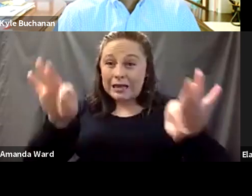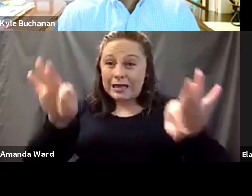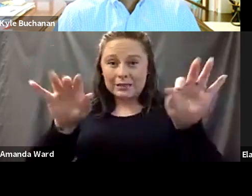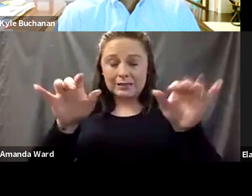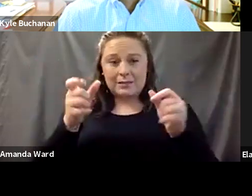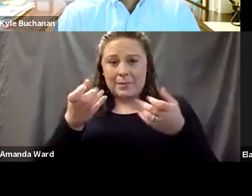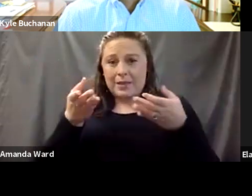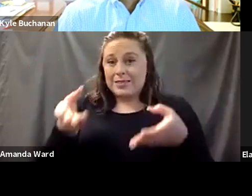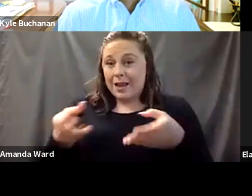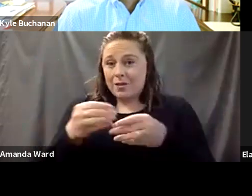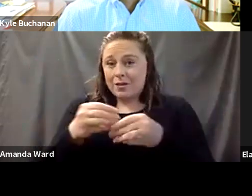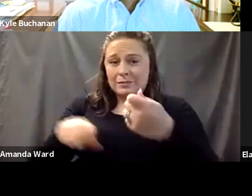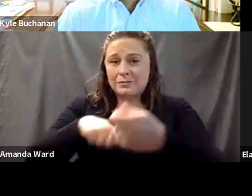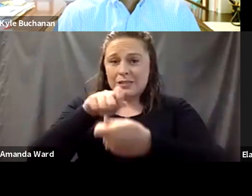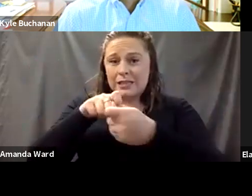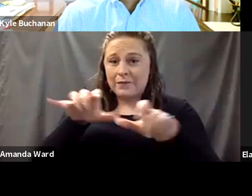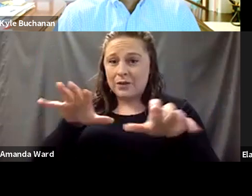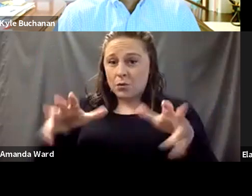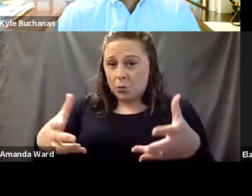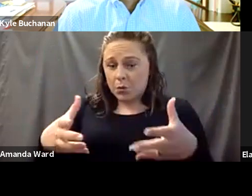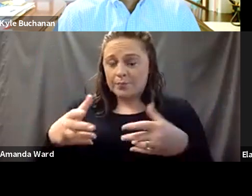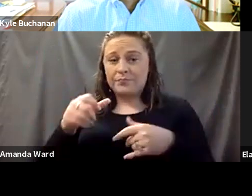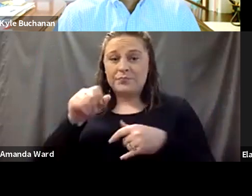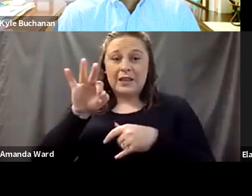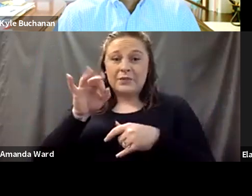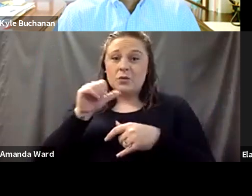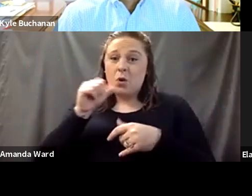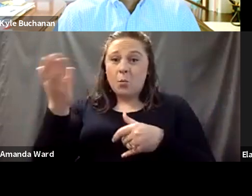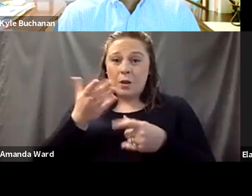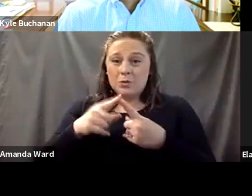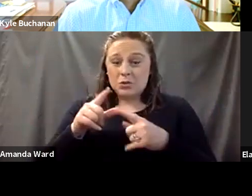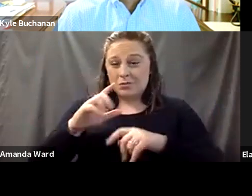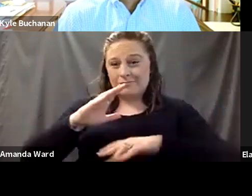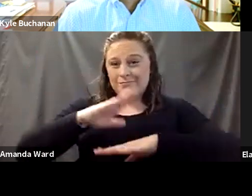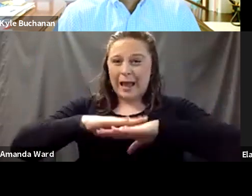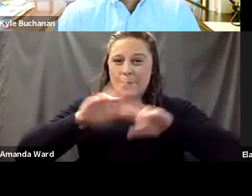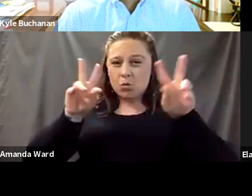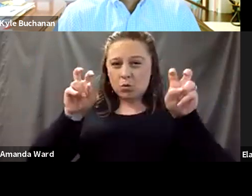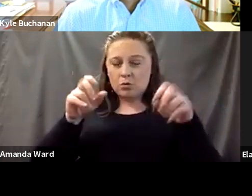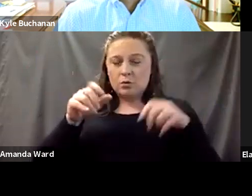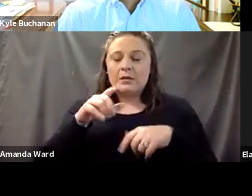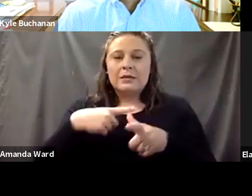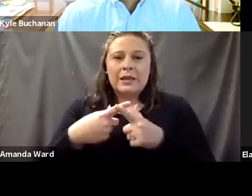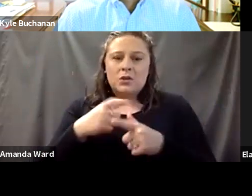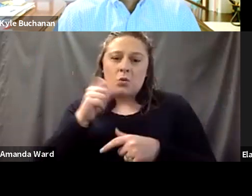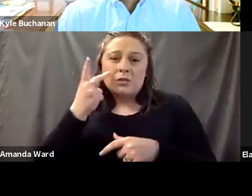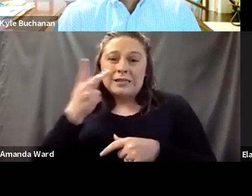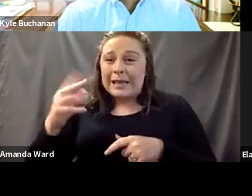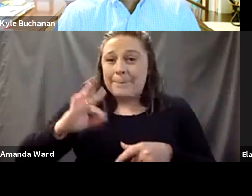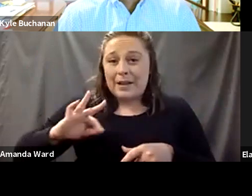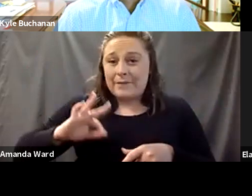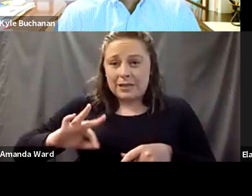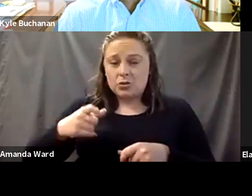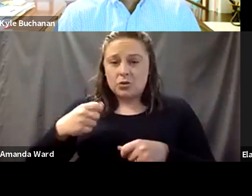present in a specific group that if you don't ever bring them to the table, you never see and nobody ever benefits from. So we've done a